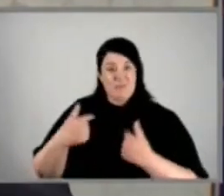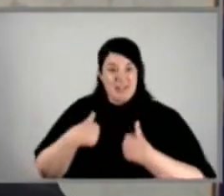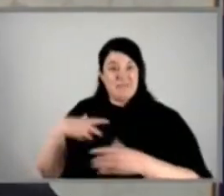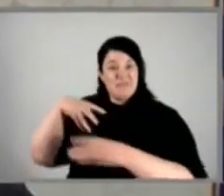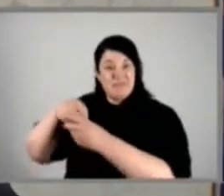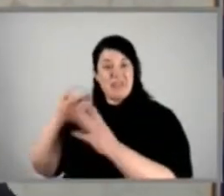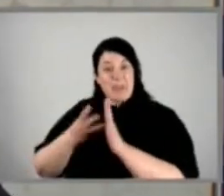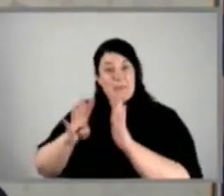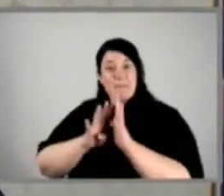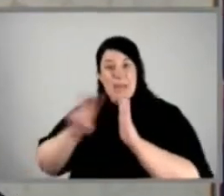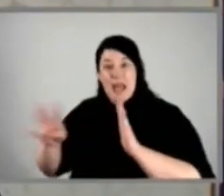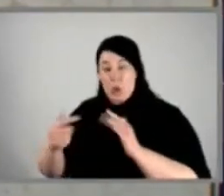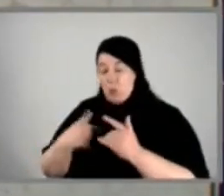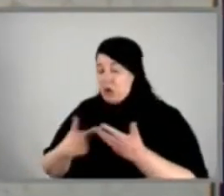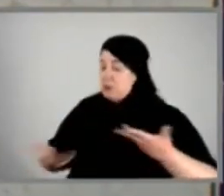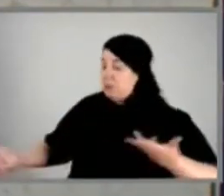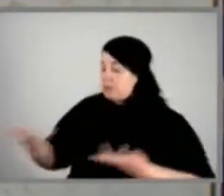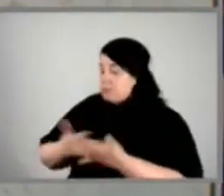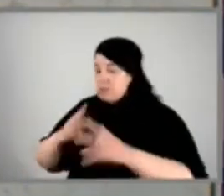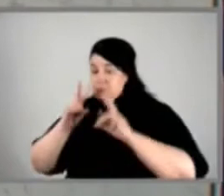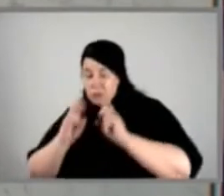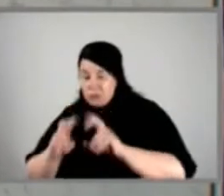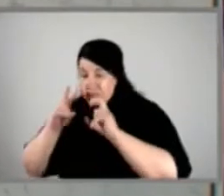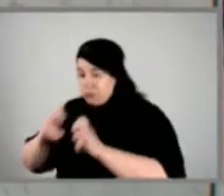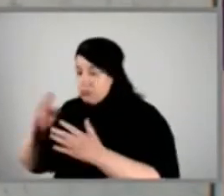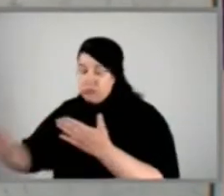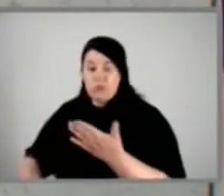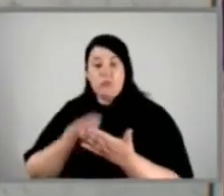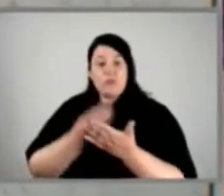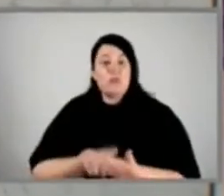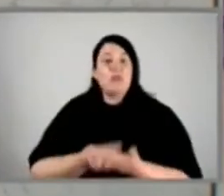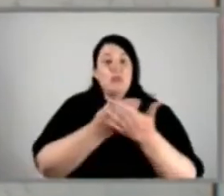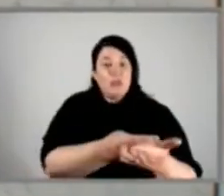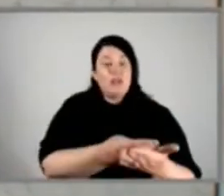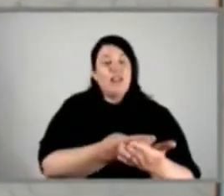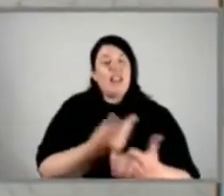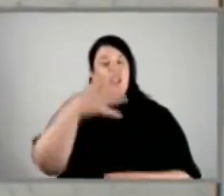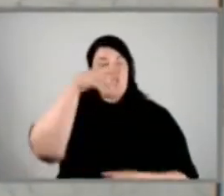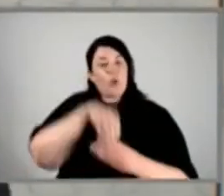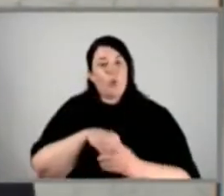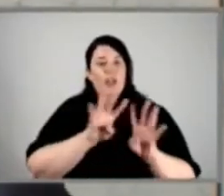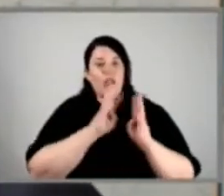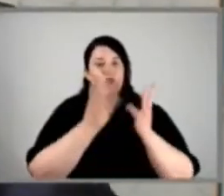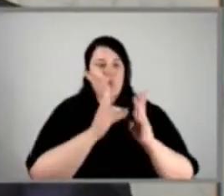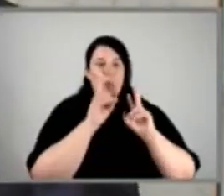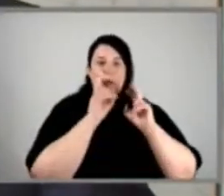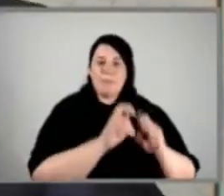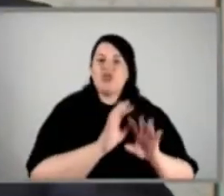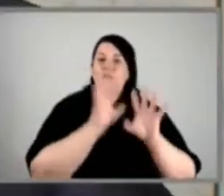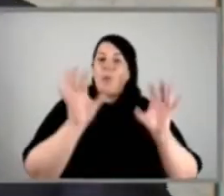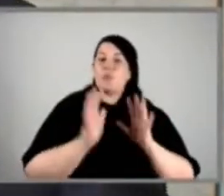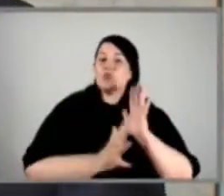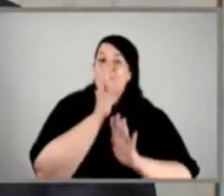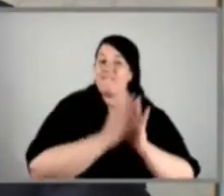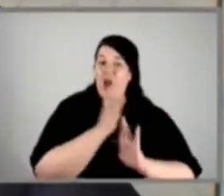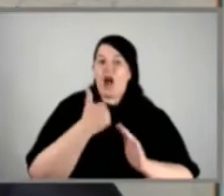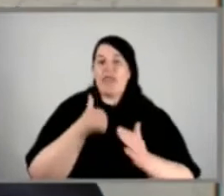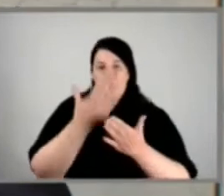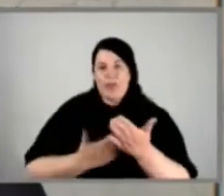and submitted it mid-year, and it became one of the significant inputs to the Royal Commission, which has been presented to the National Cabinet